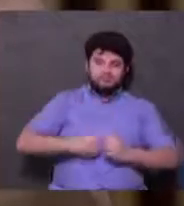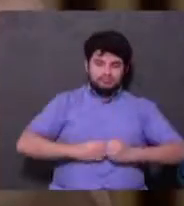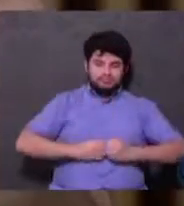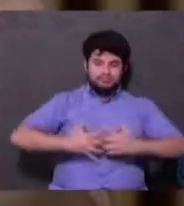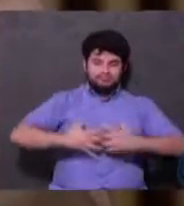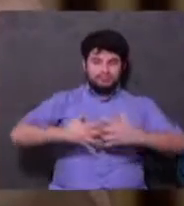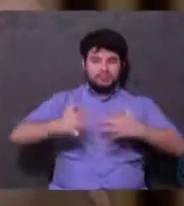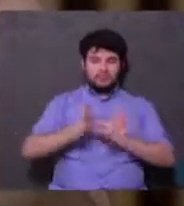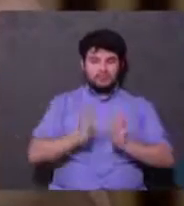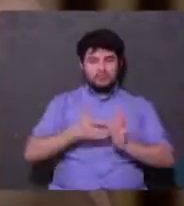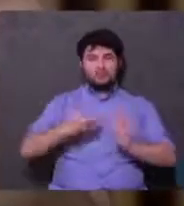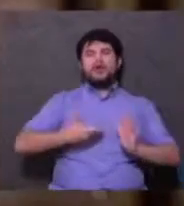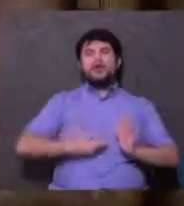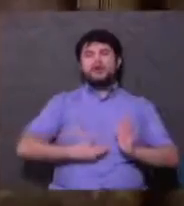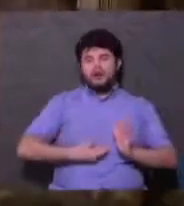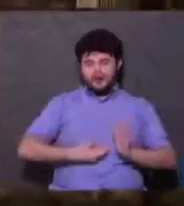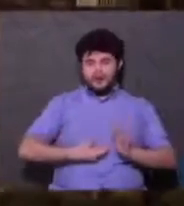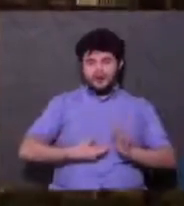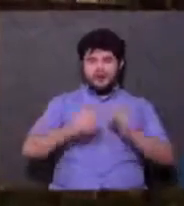deines Leibes, Jesus.